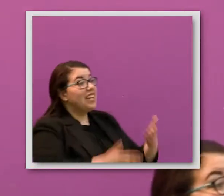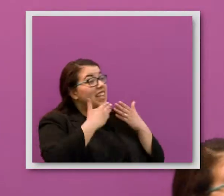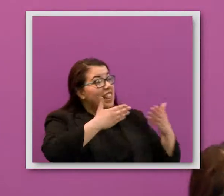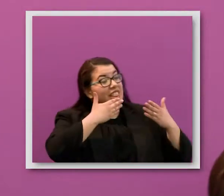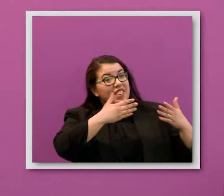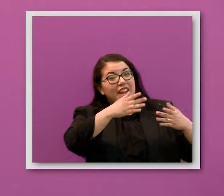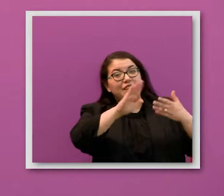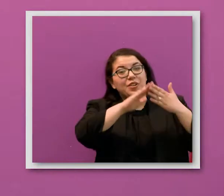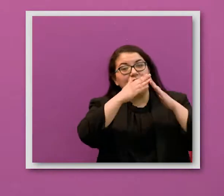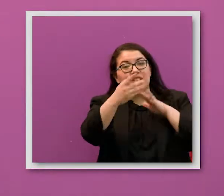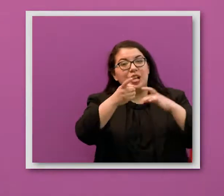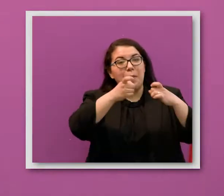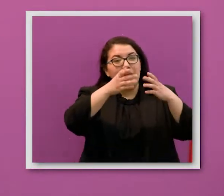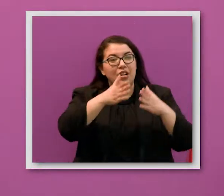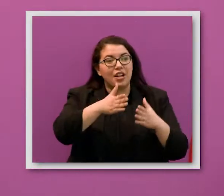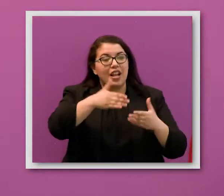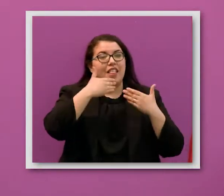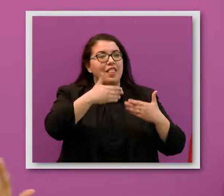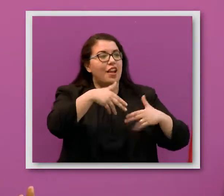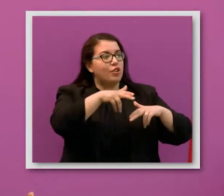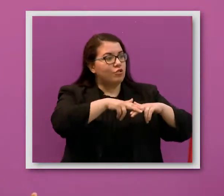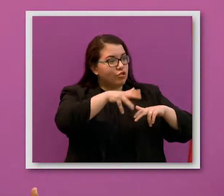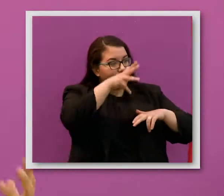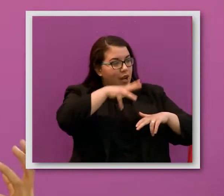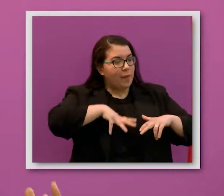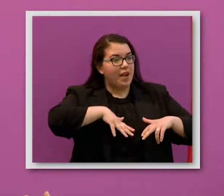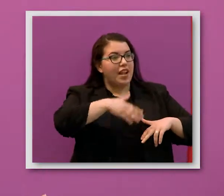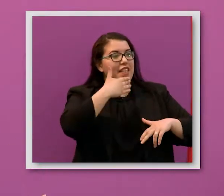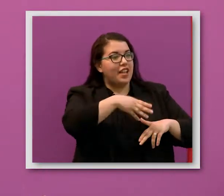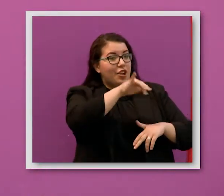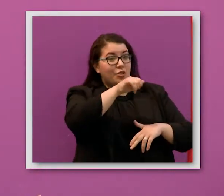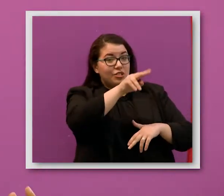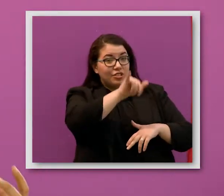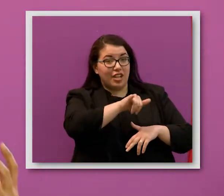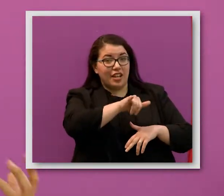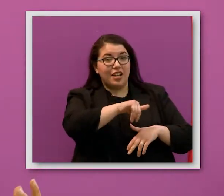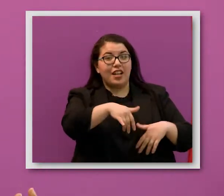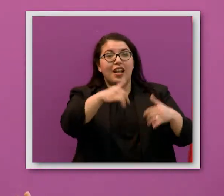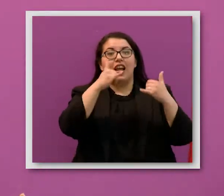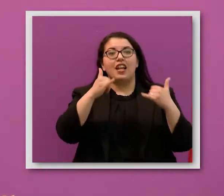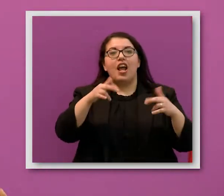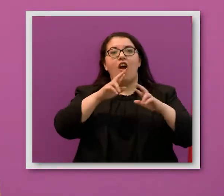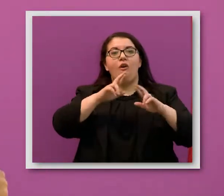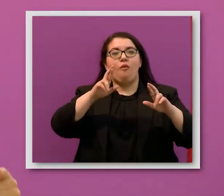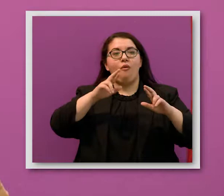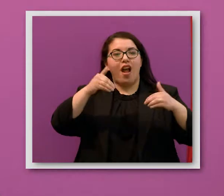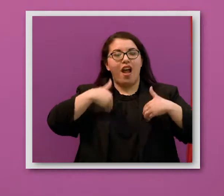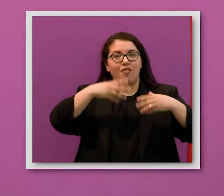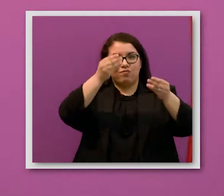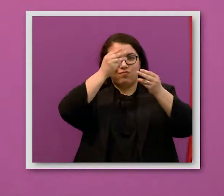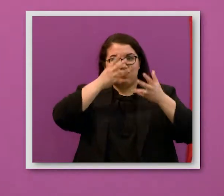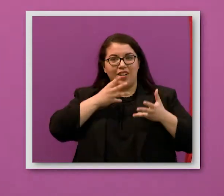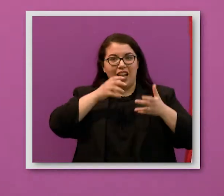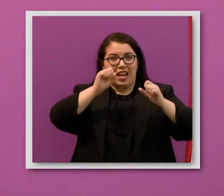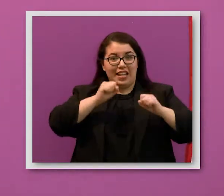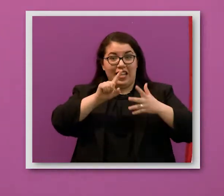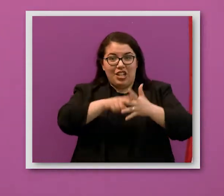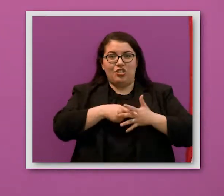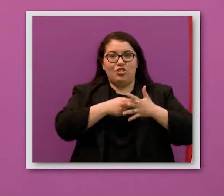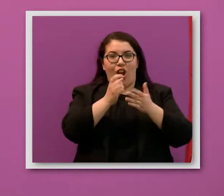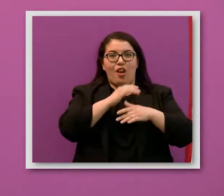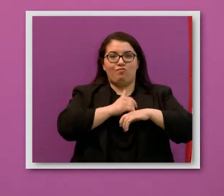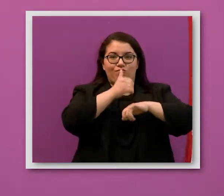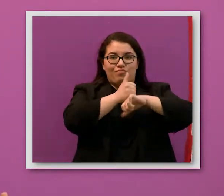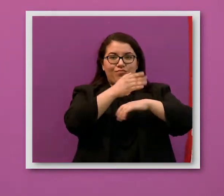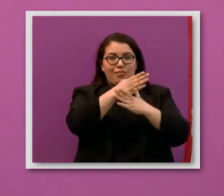you, Mayor and Chairman and Jenny for getting us started. They've given you the toolkit now, the information, so that you can get budgeting.